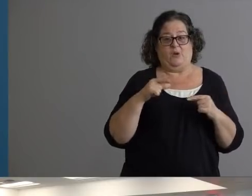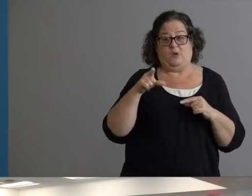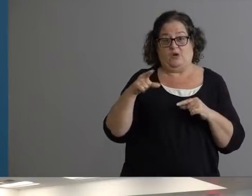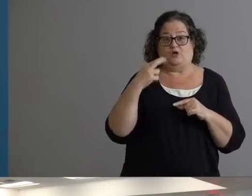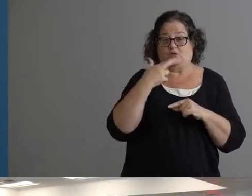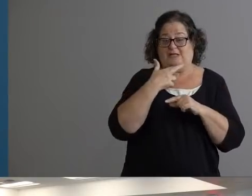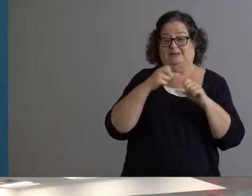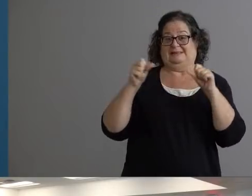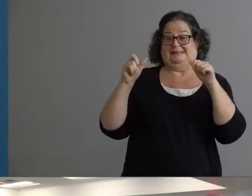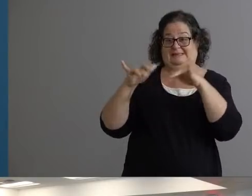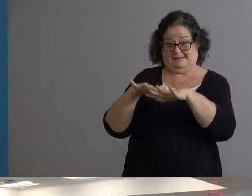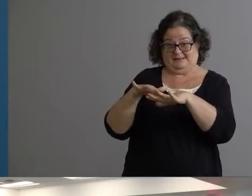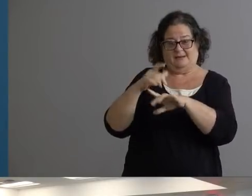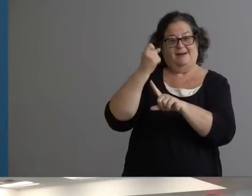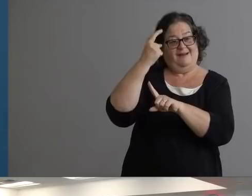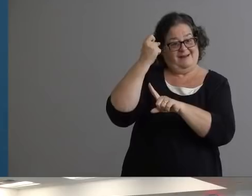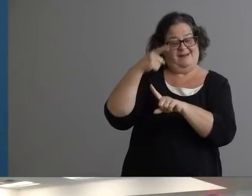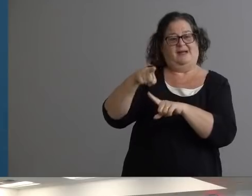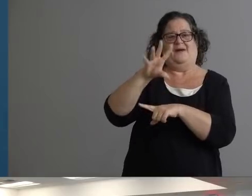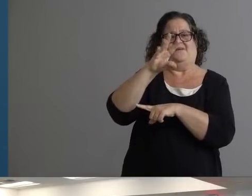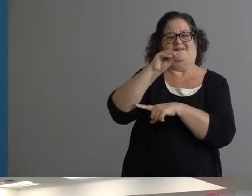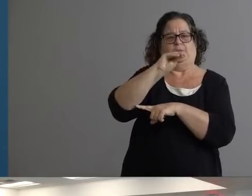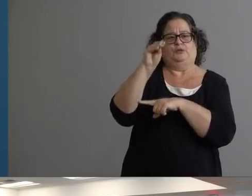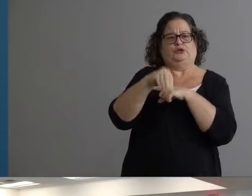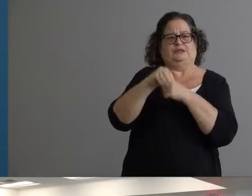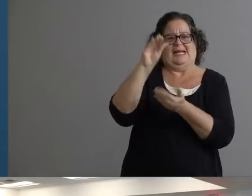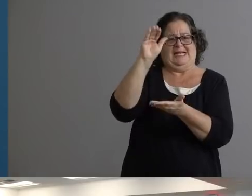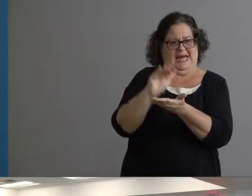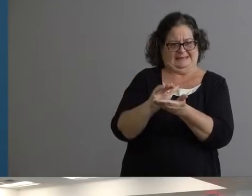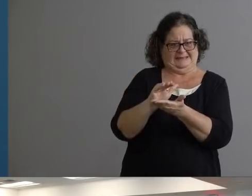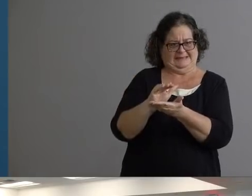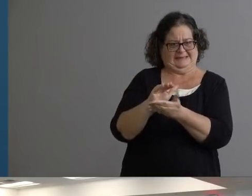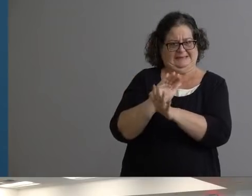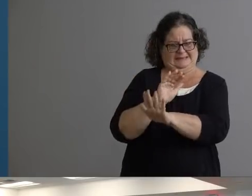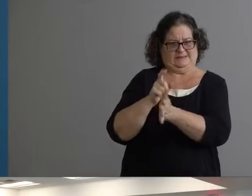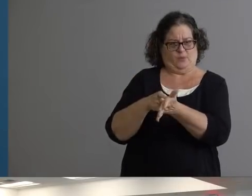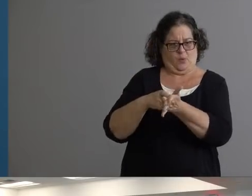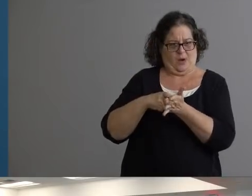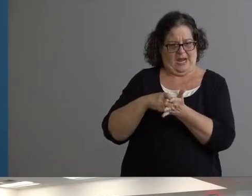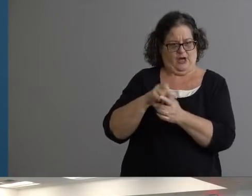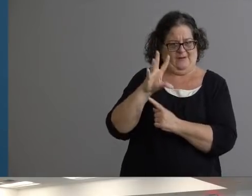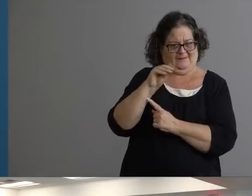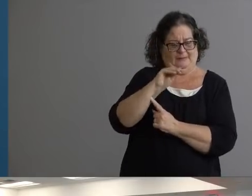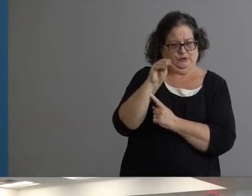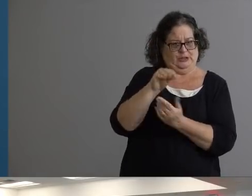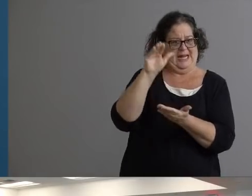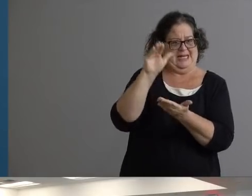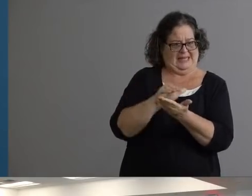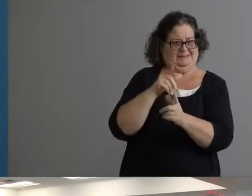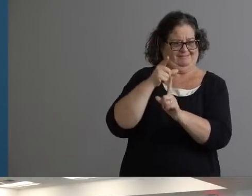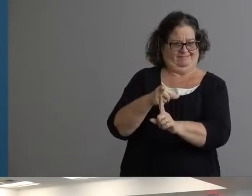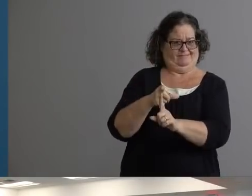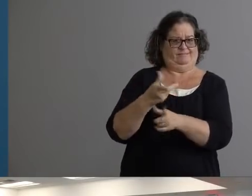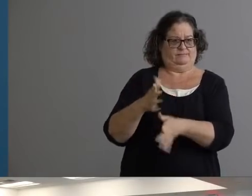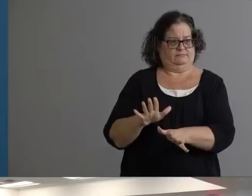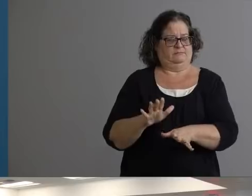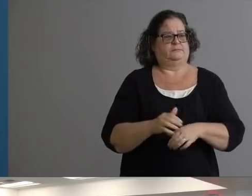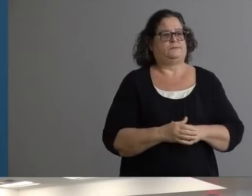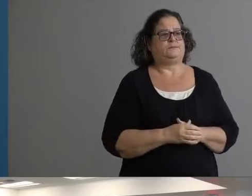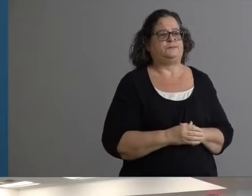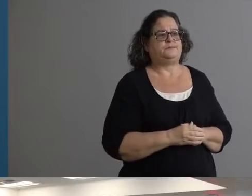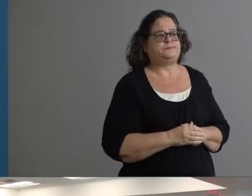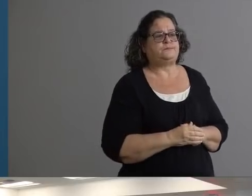below 50%. But in a time of maximum challenge, wouldn't you want to close them down entirely inside? That's what a lot of other states